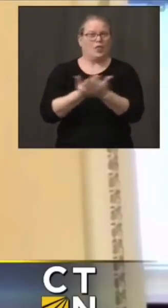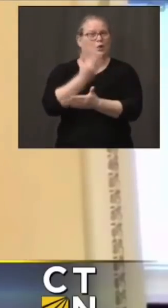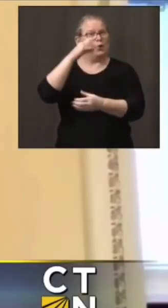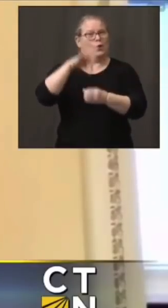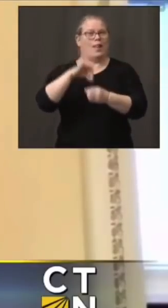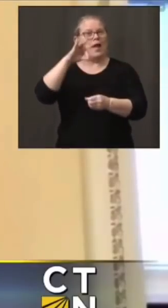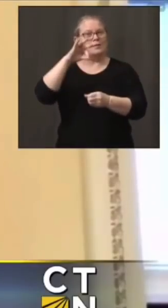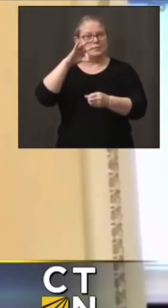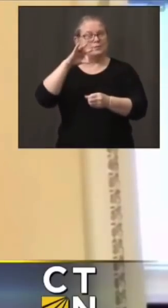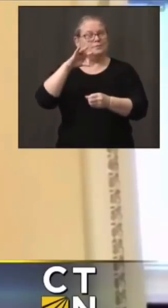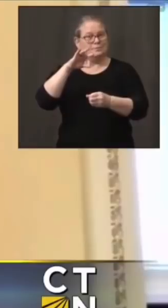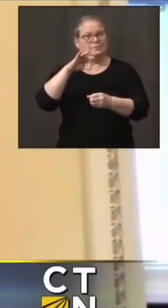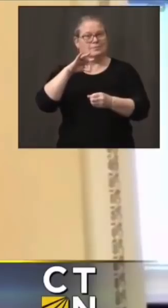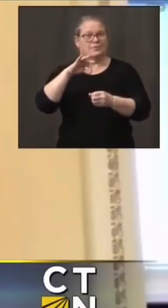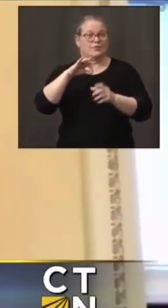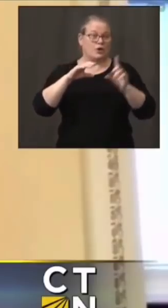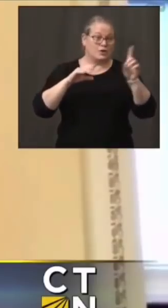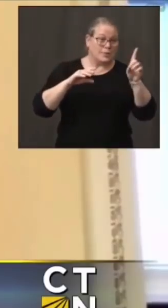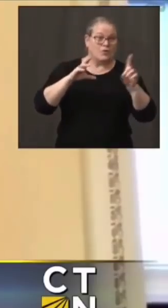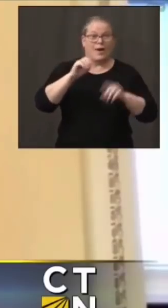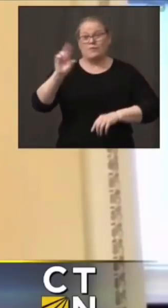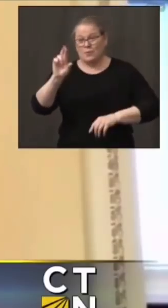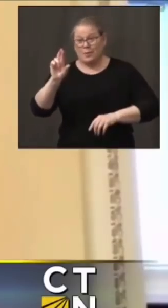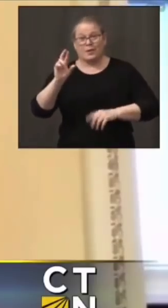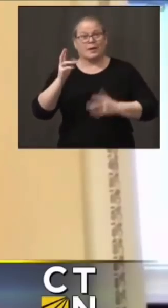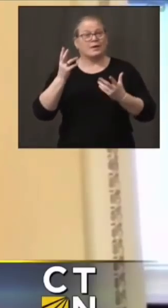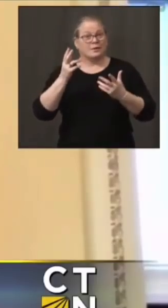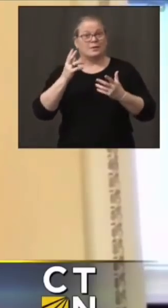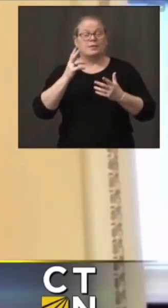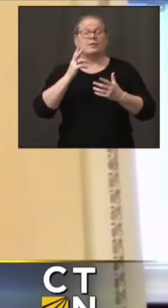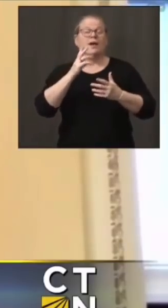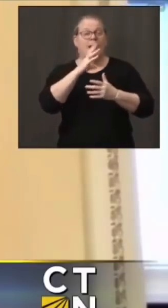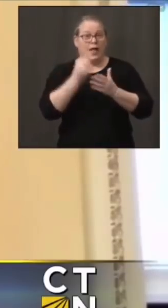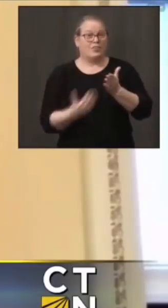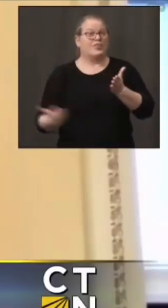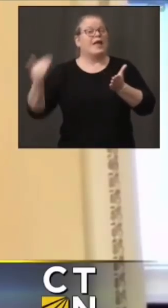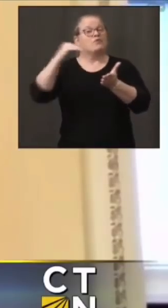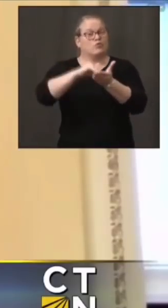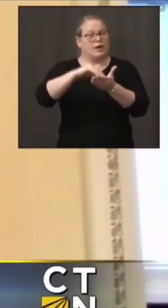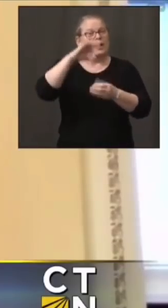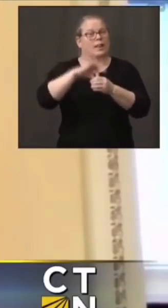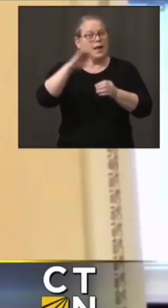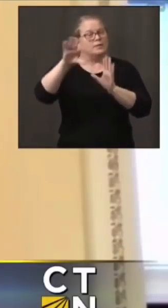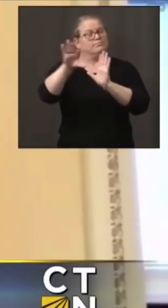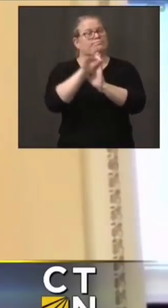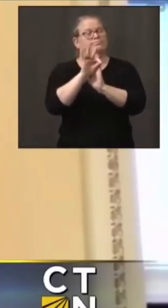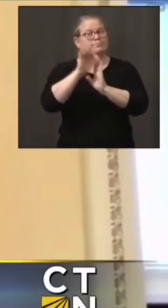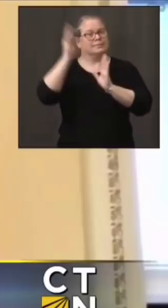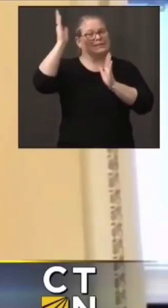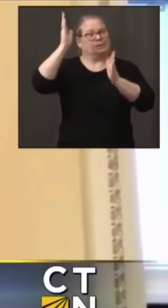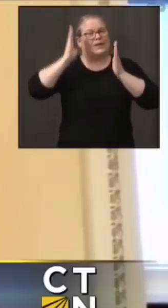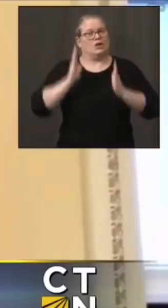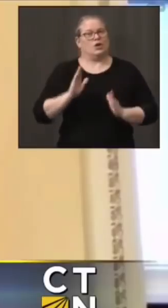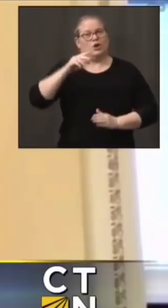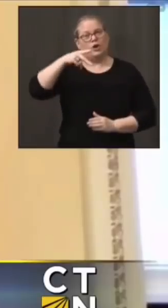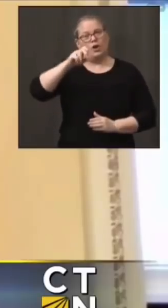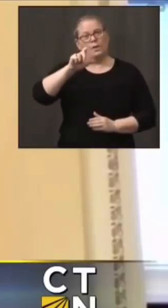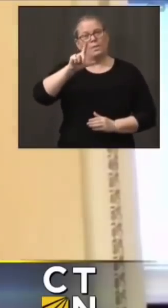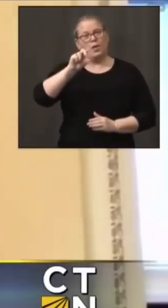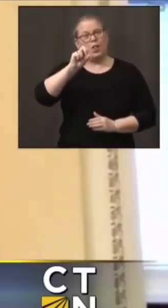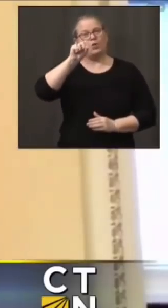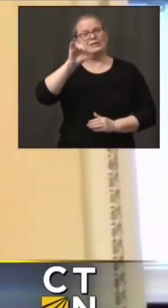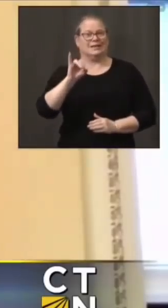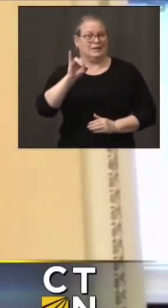elected Speaker Pelosi. So it was a great day. I think